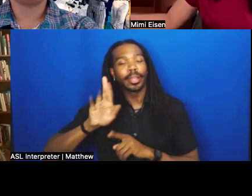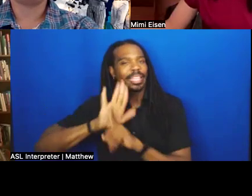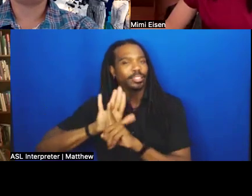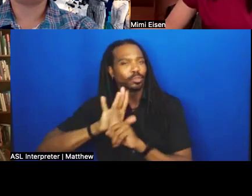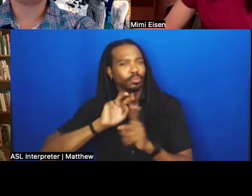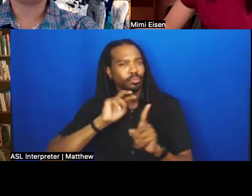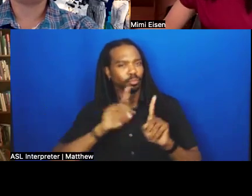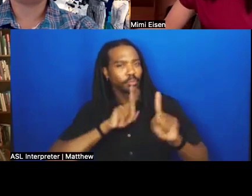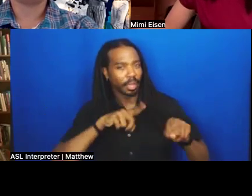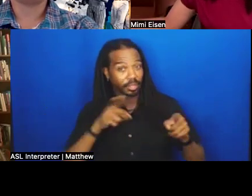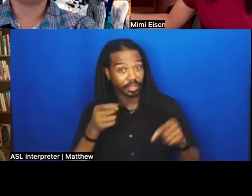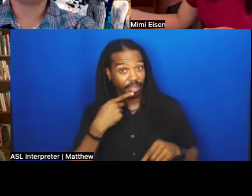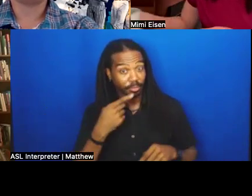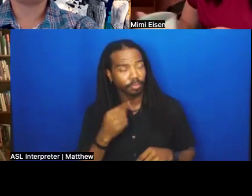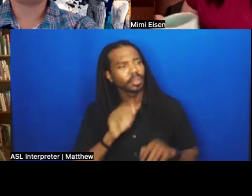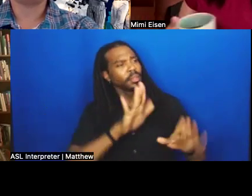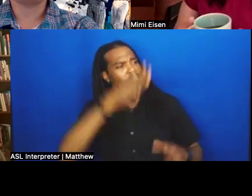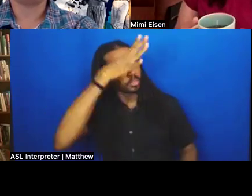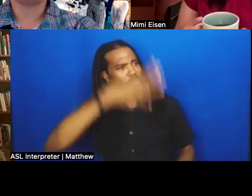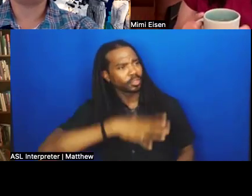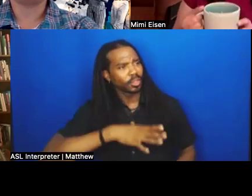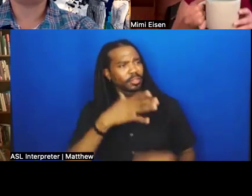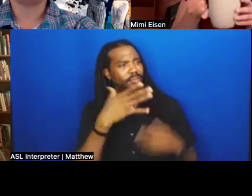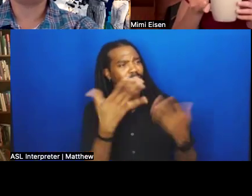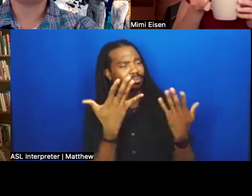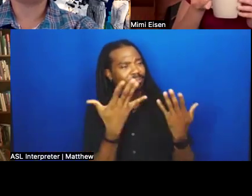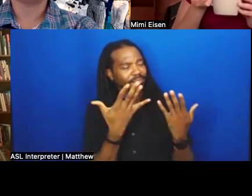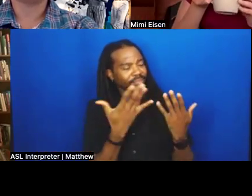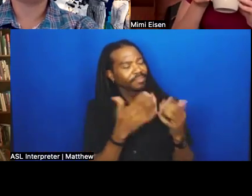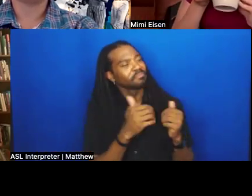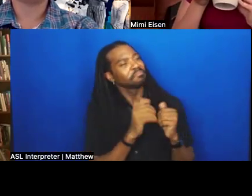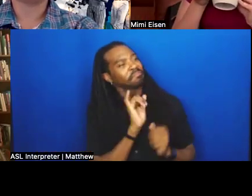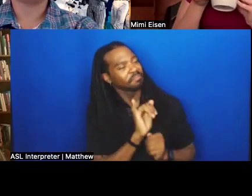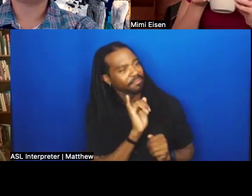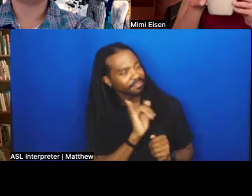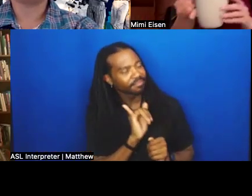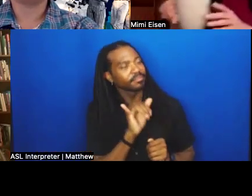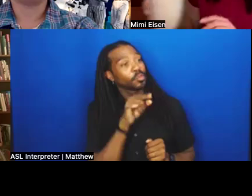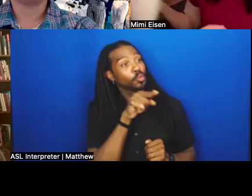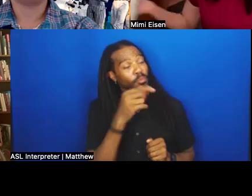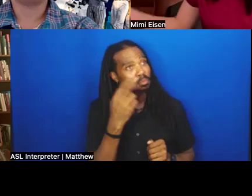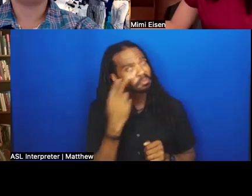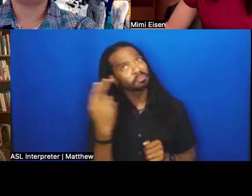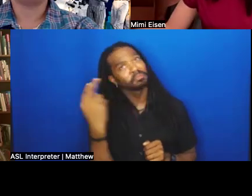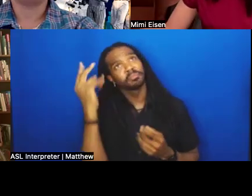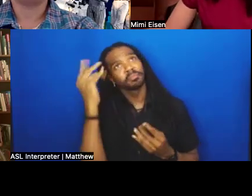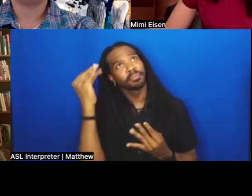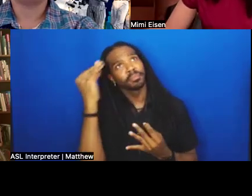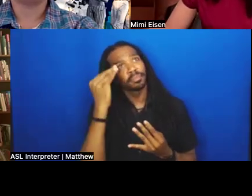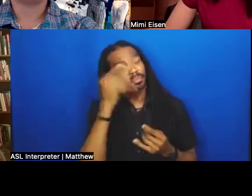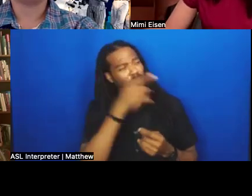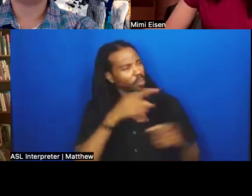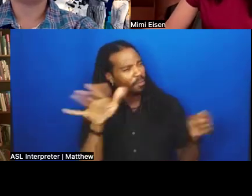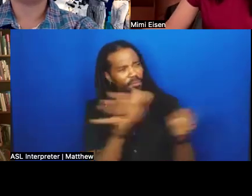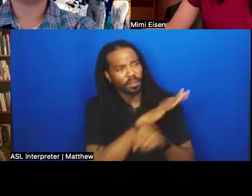quote, "Sir, how palatable it is to reflect that although you were so fully convinced of